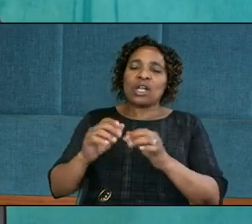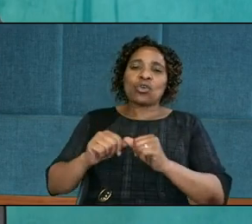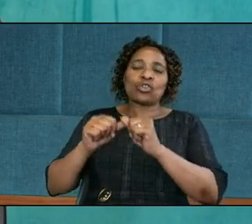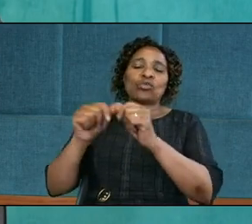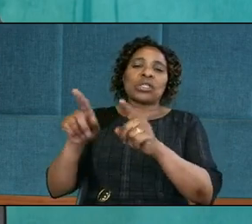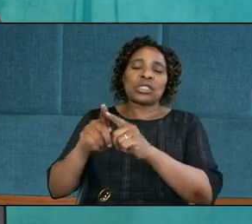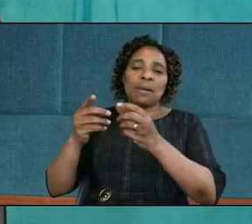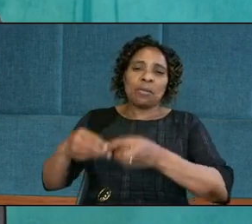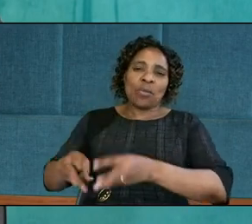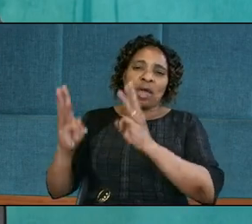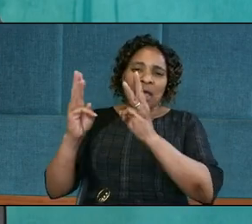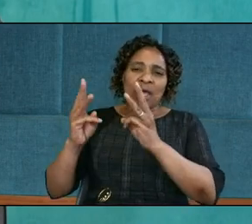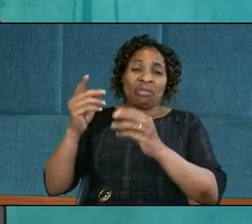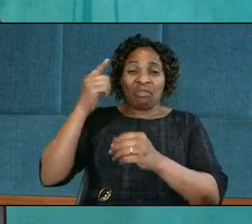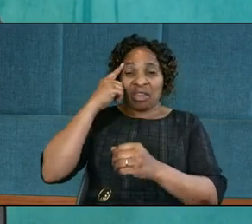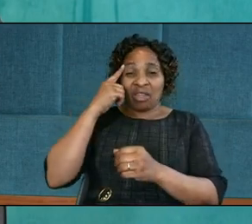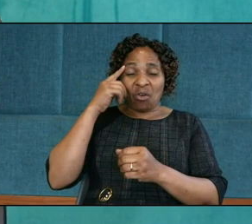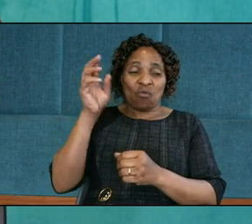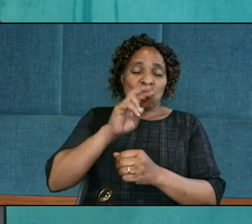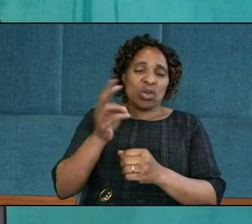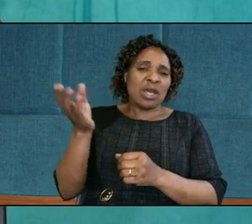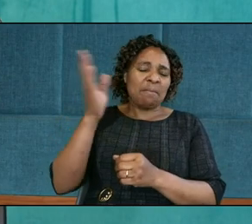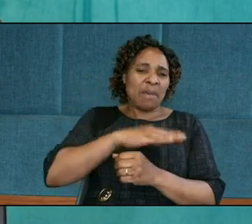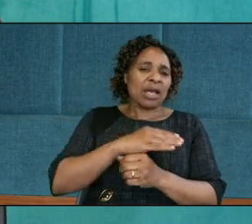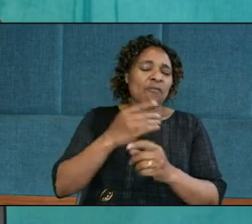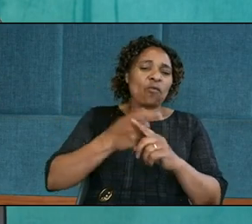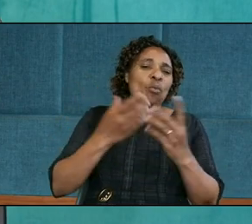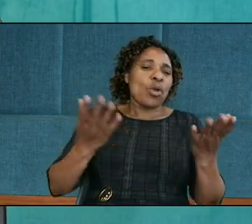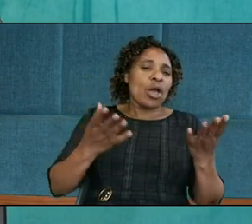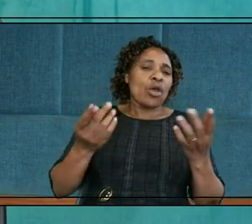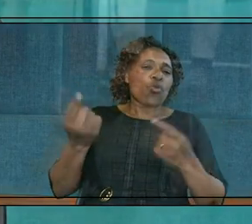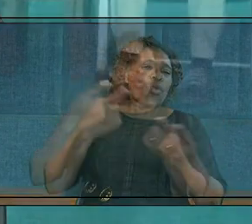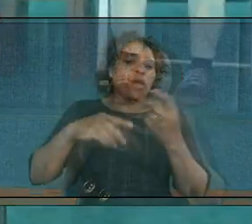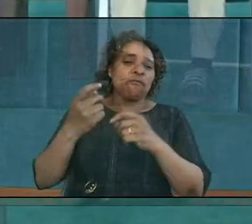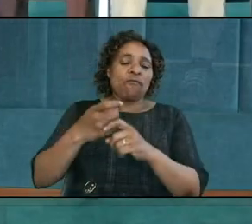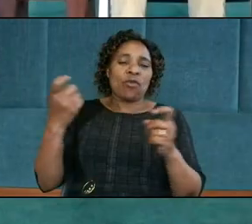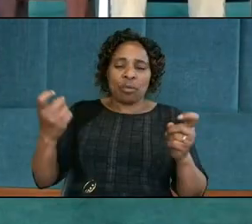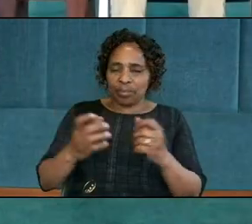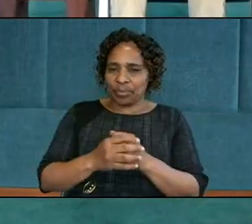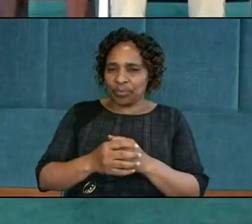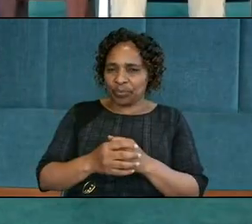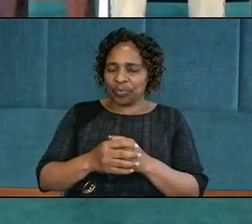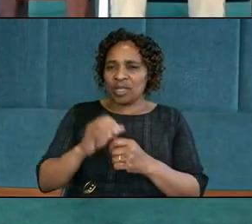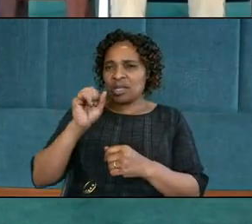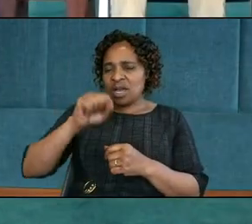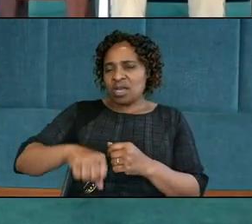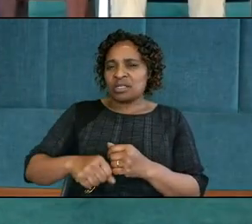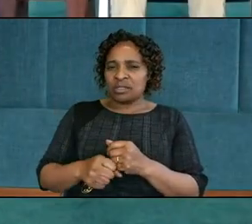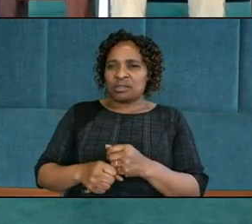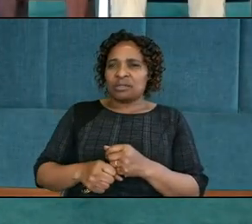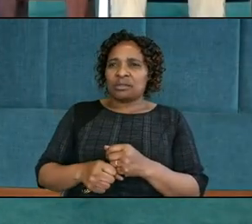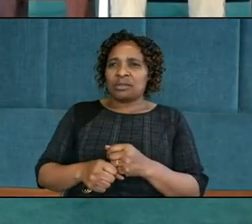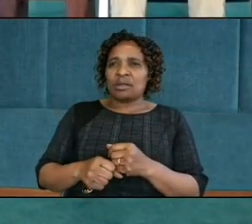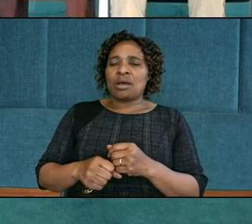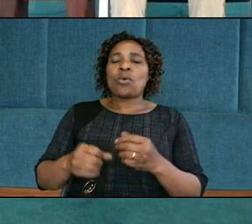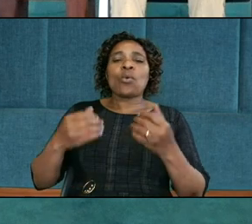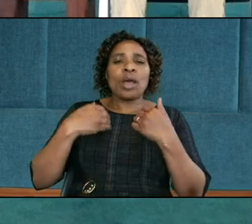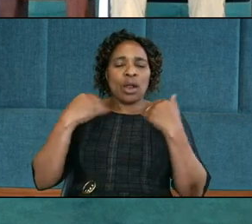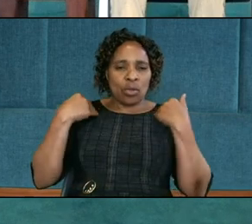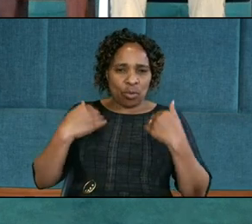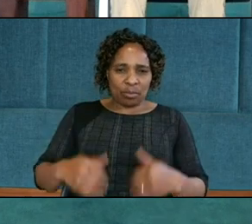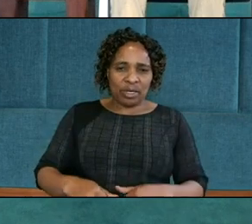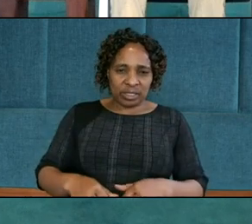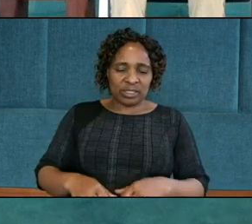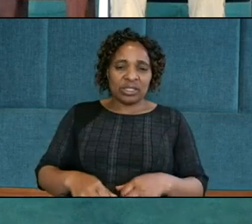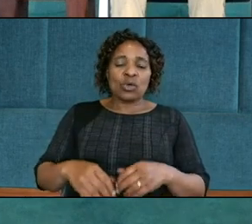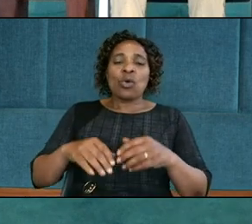path and not even think of looking back to where I came from. Yeah. Yeah, indeed, you know. We are human beings and we